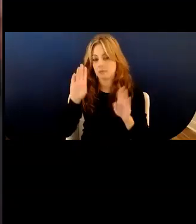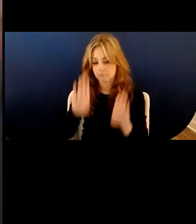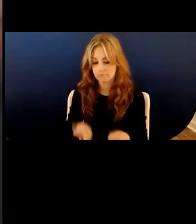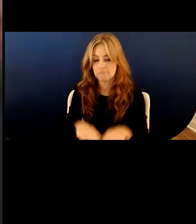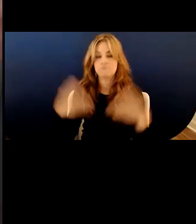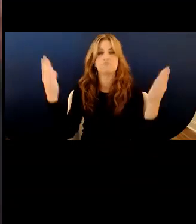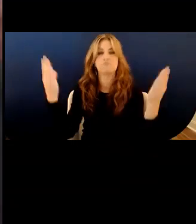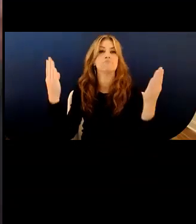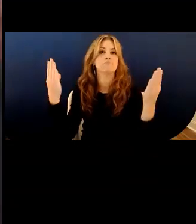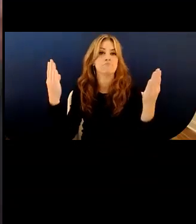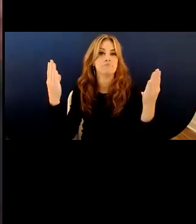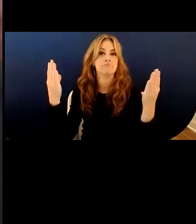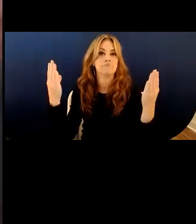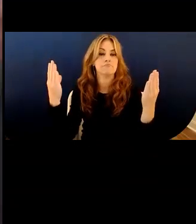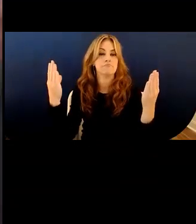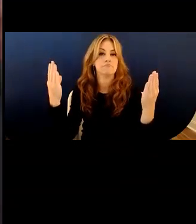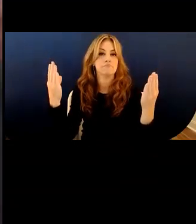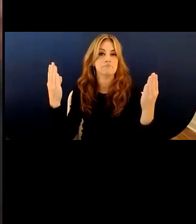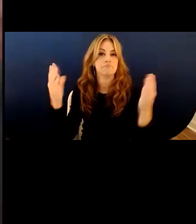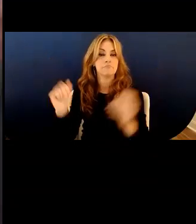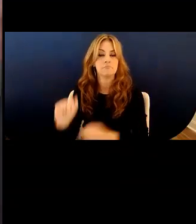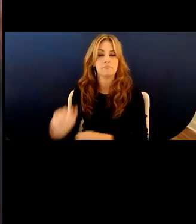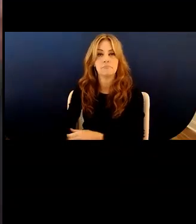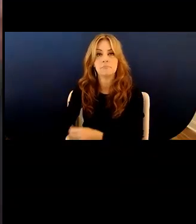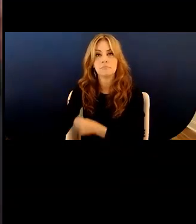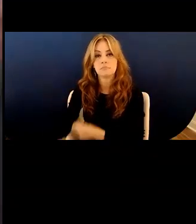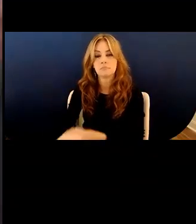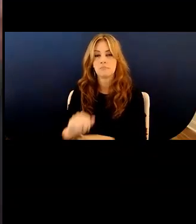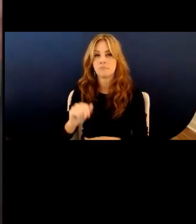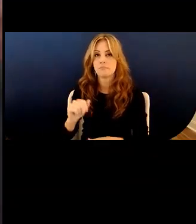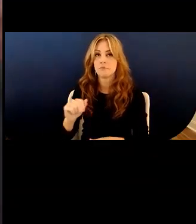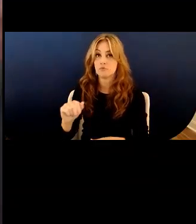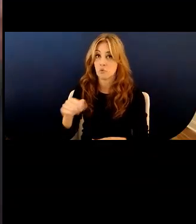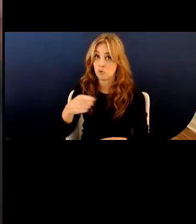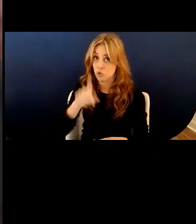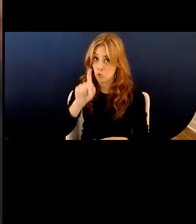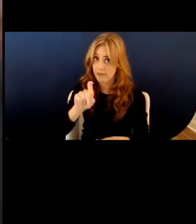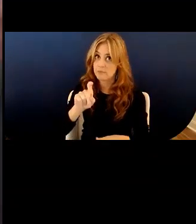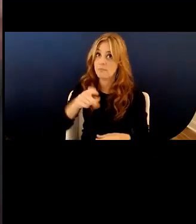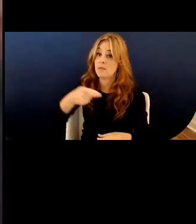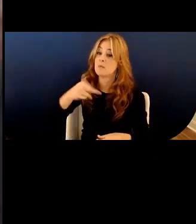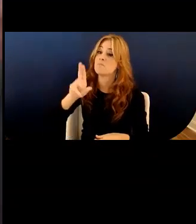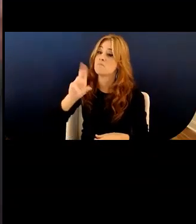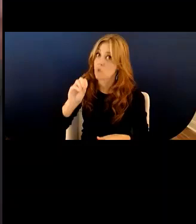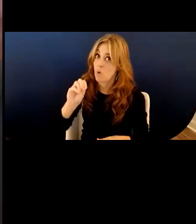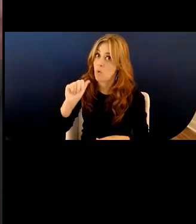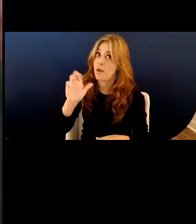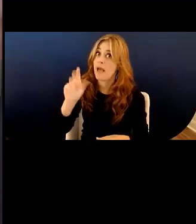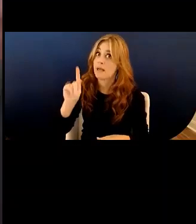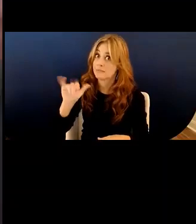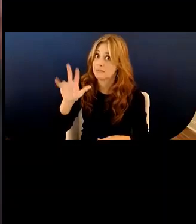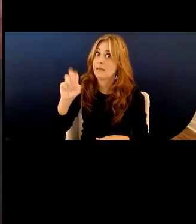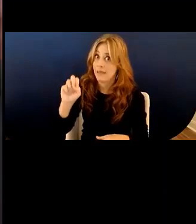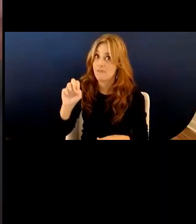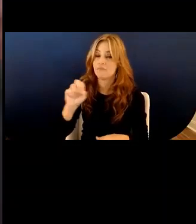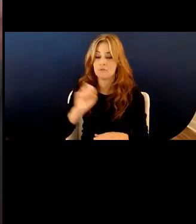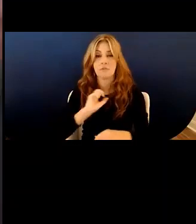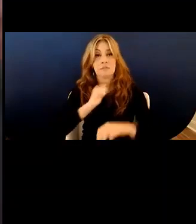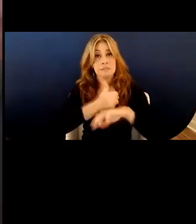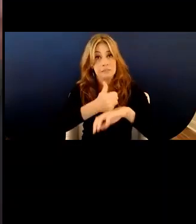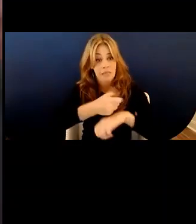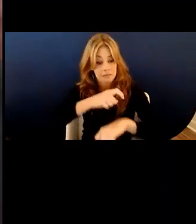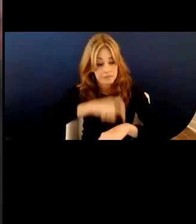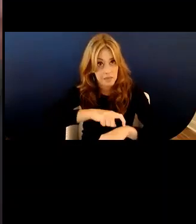chat feature on the posters. So it's up to you to be proactive there. Not only set the time, but